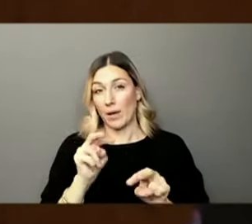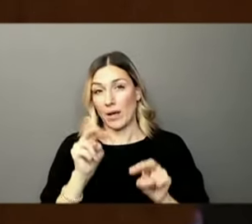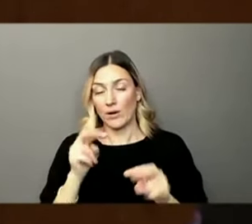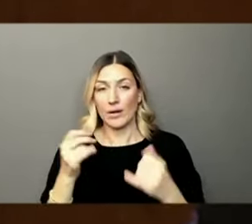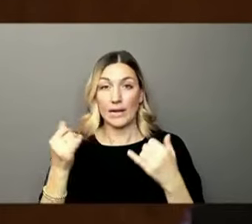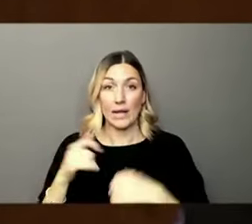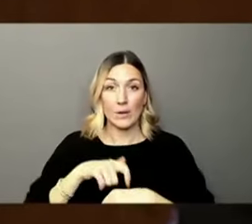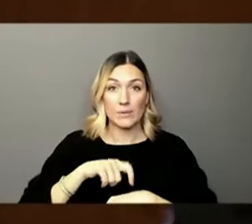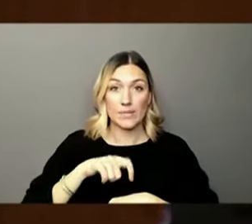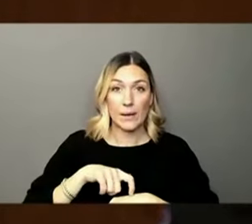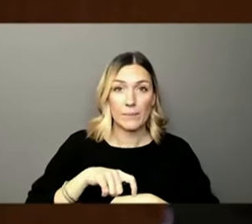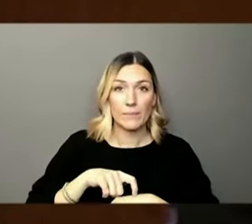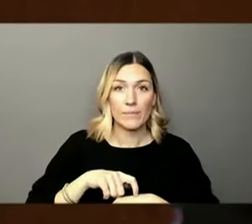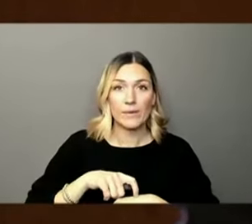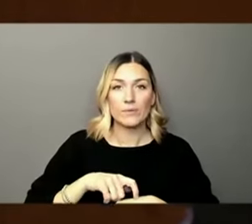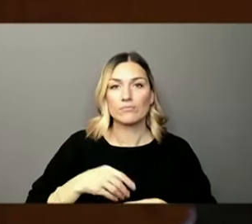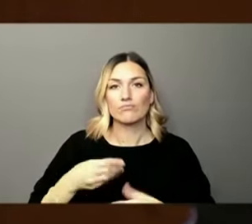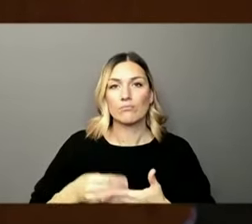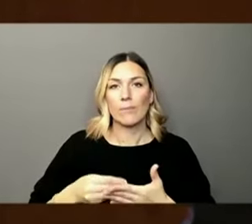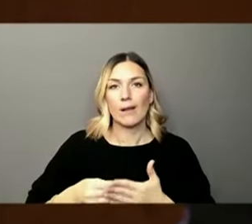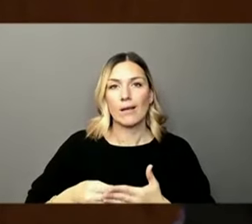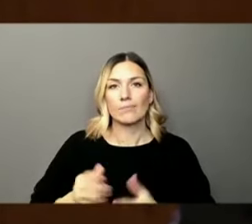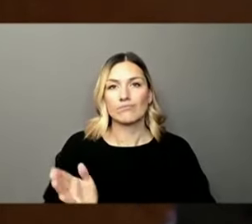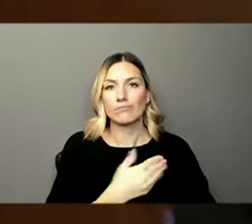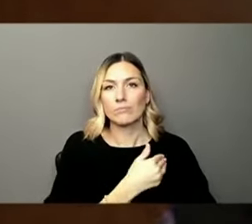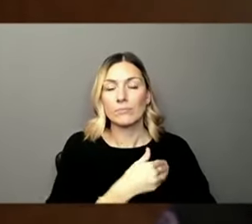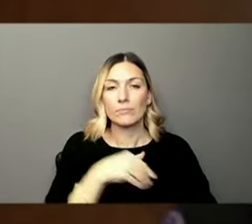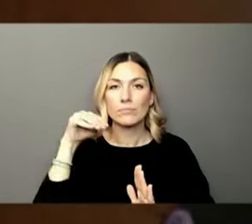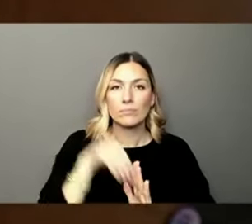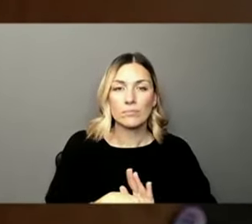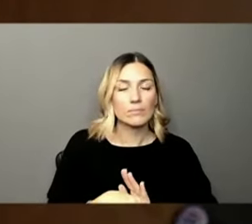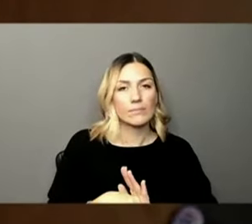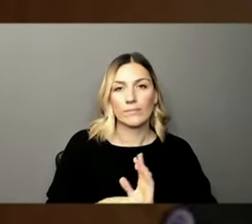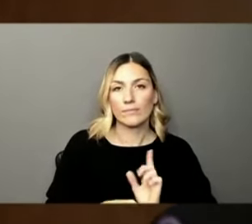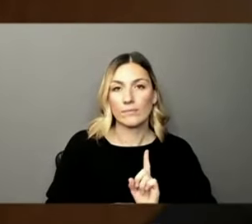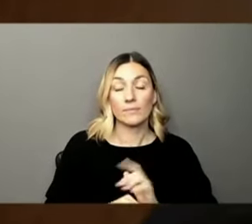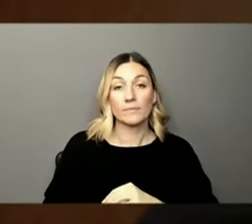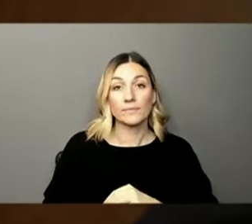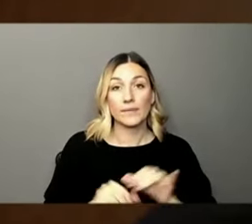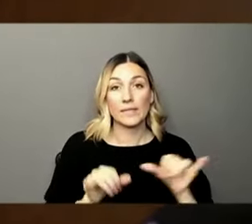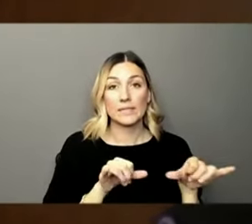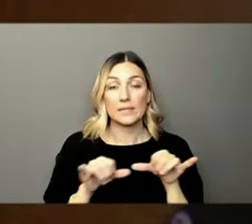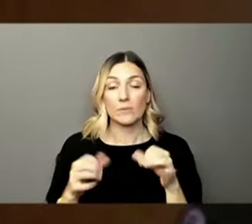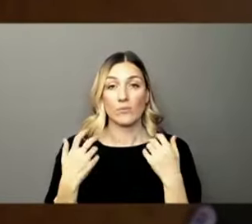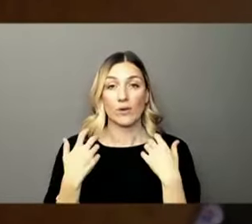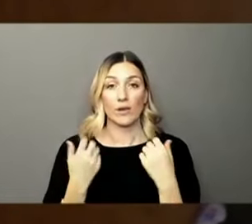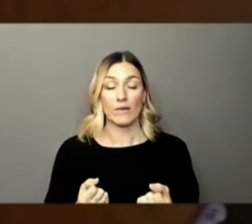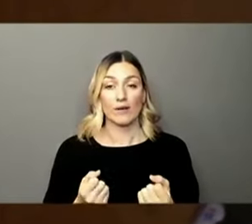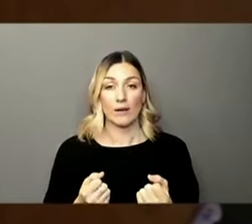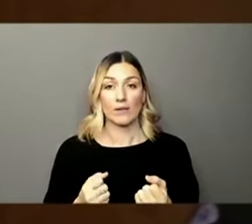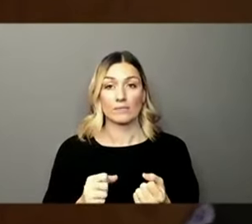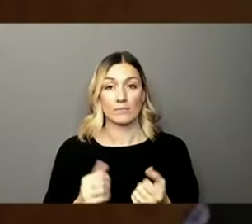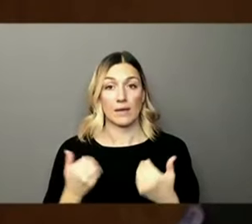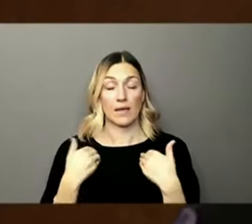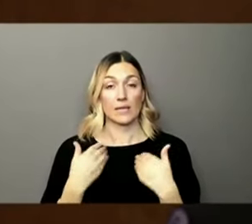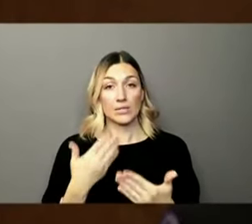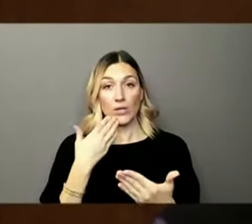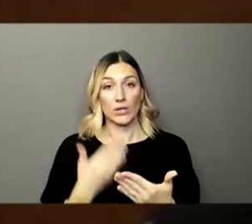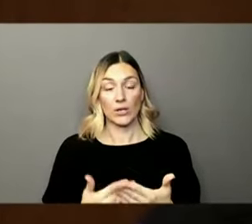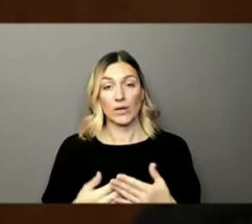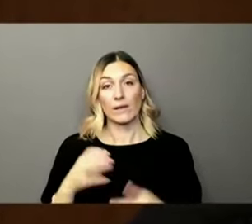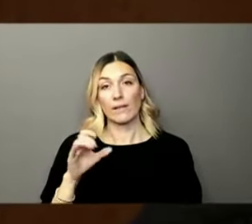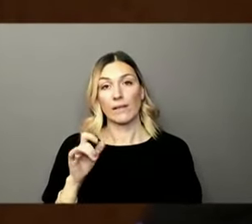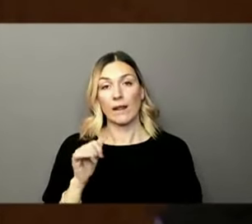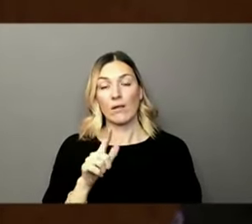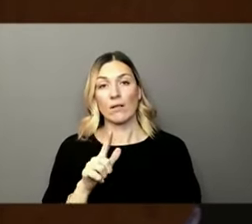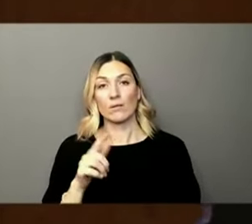to de-escalate funding for long COVID. Likewise, the Recover Initiative hosts well-designed clinical trials. However, current funding is